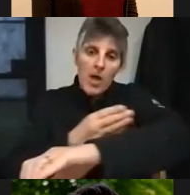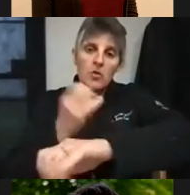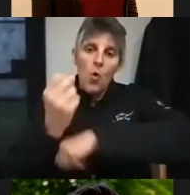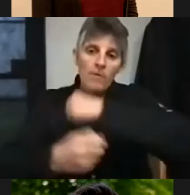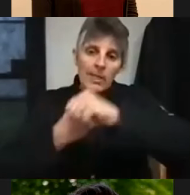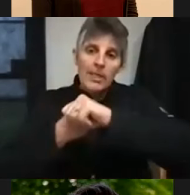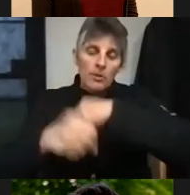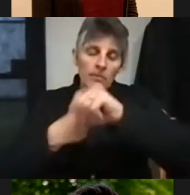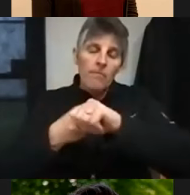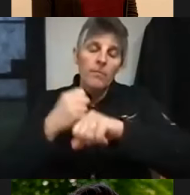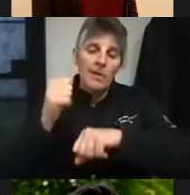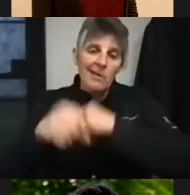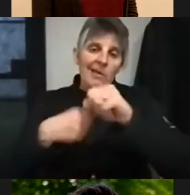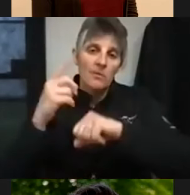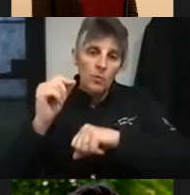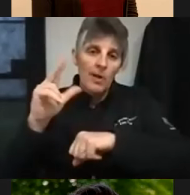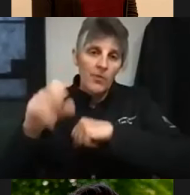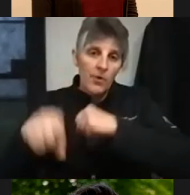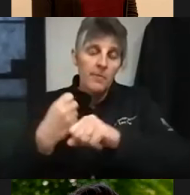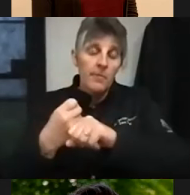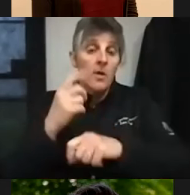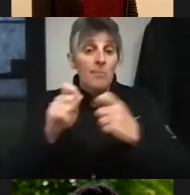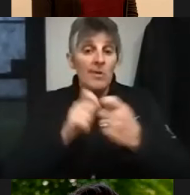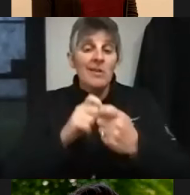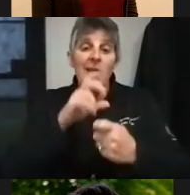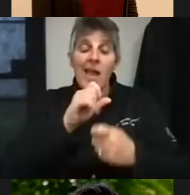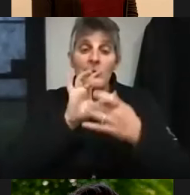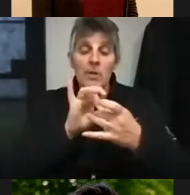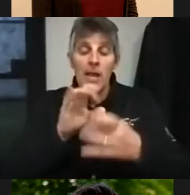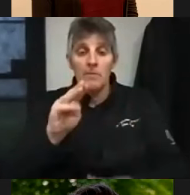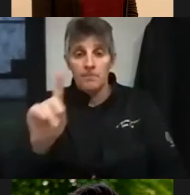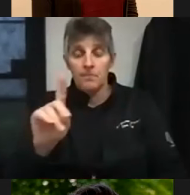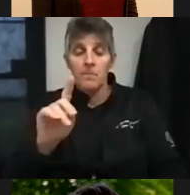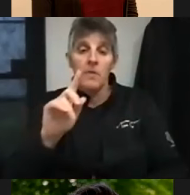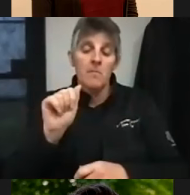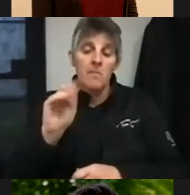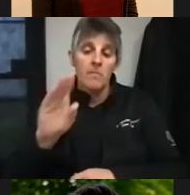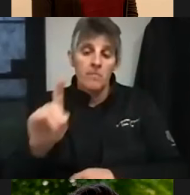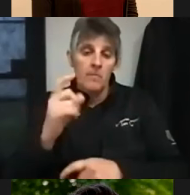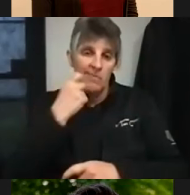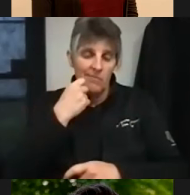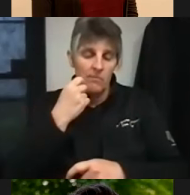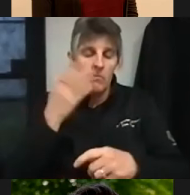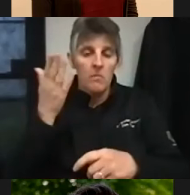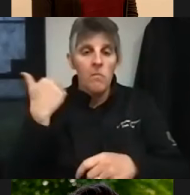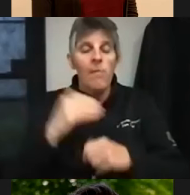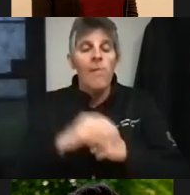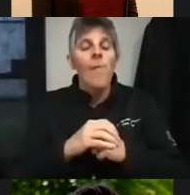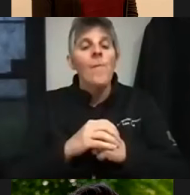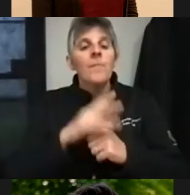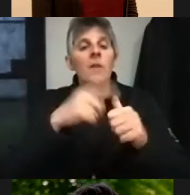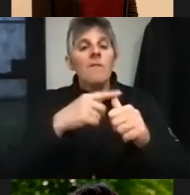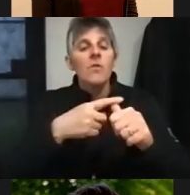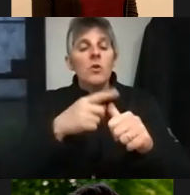decades, or even decades. Take the age-related macular degeneration, for example. At the first, the very